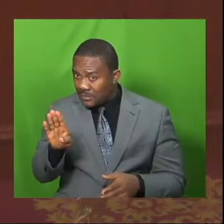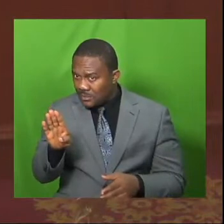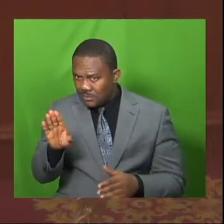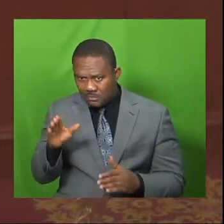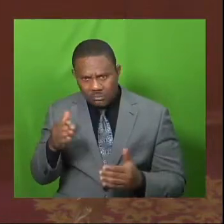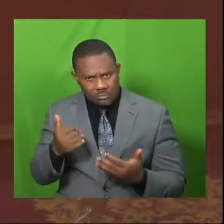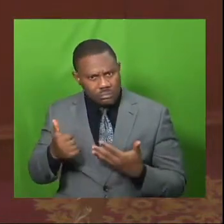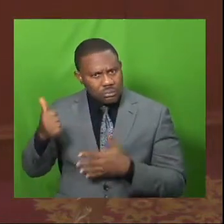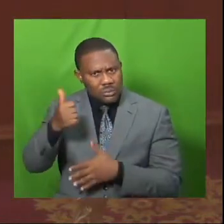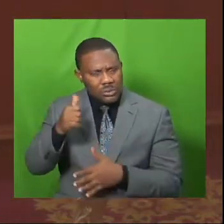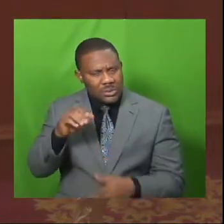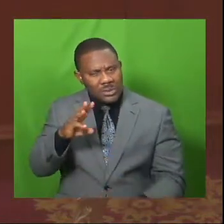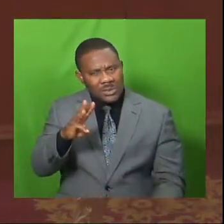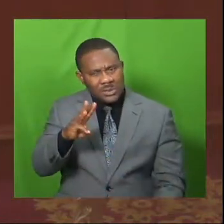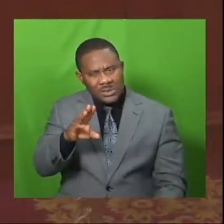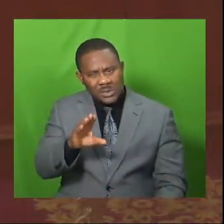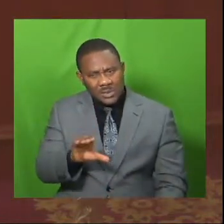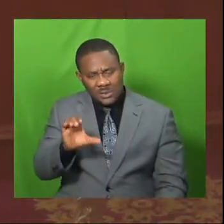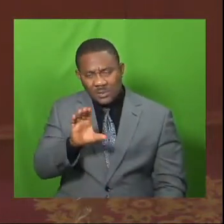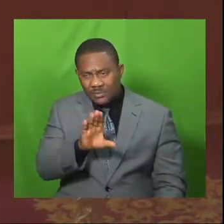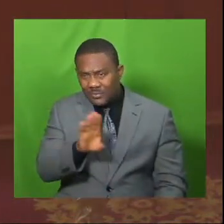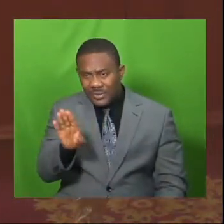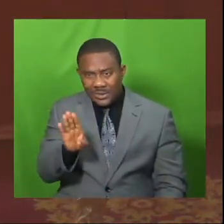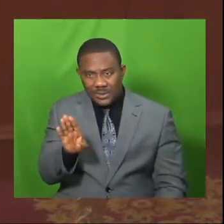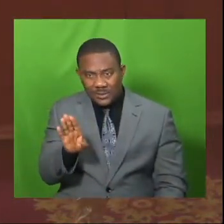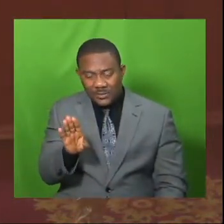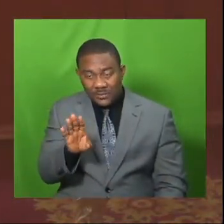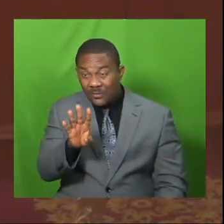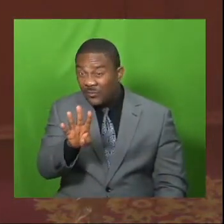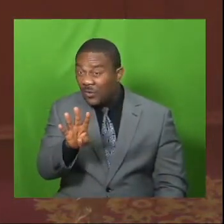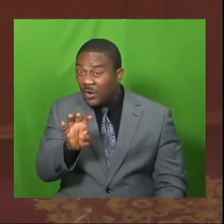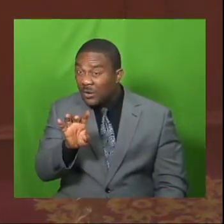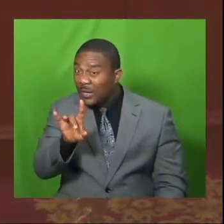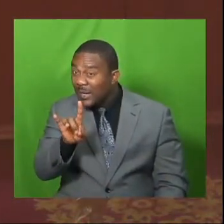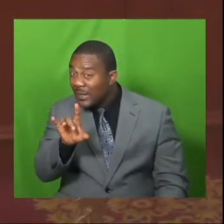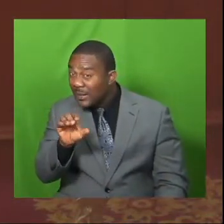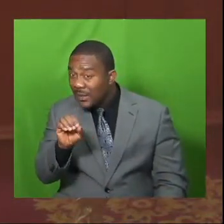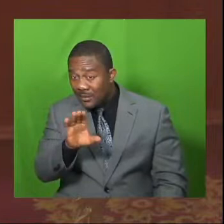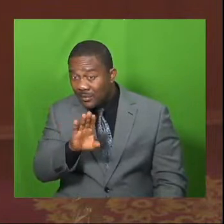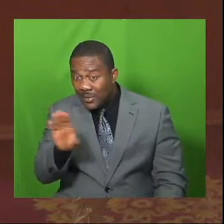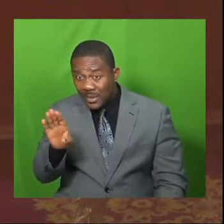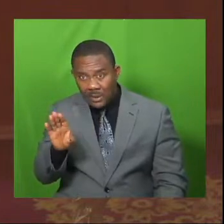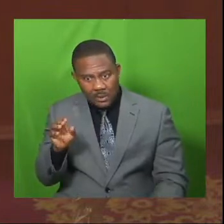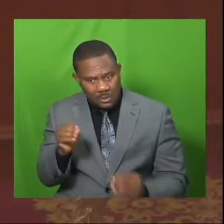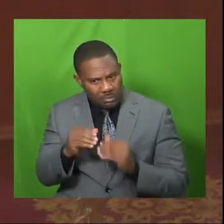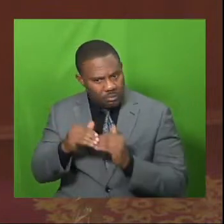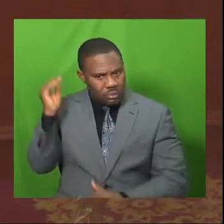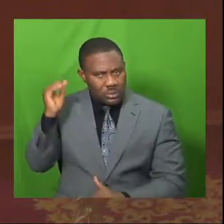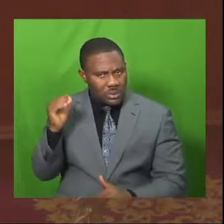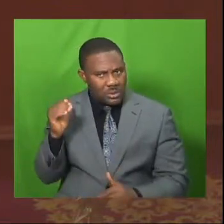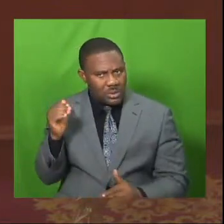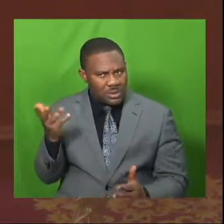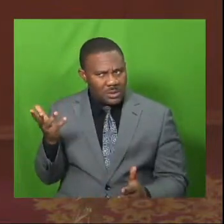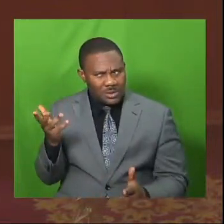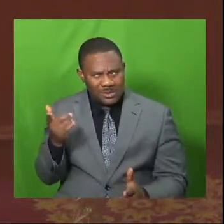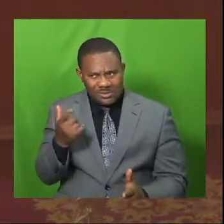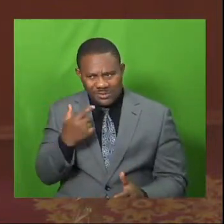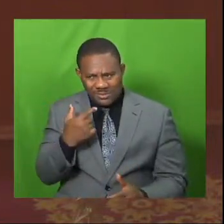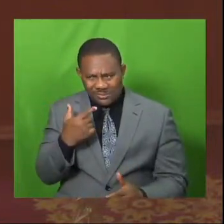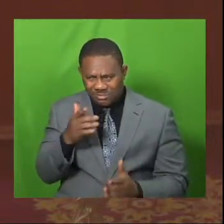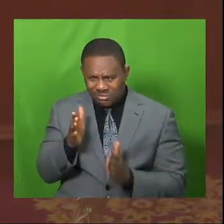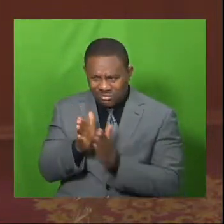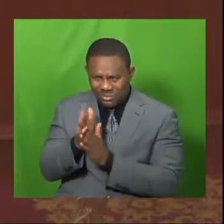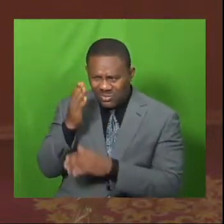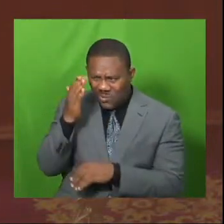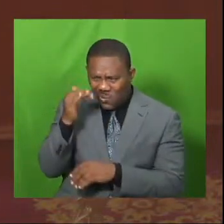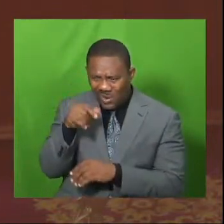600 billion, 480 billion more? And when you ask you say you have done kilometers without pointing to the road.